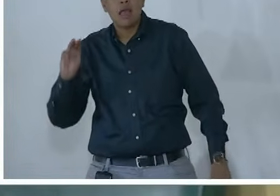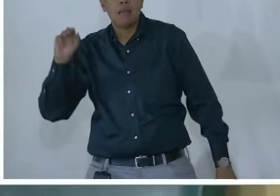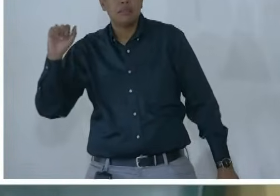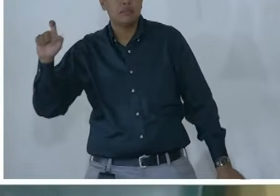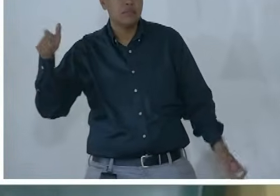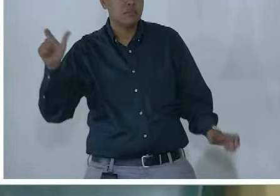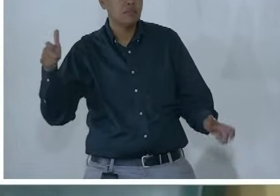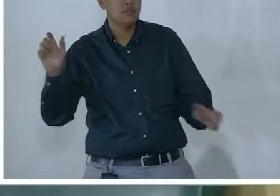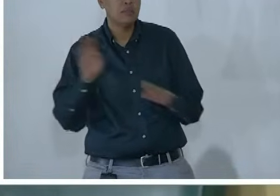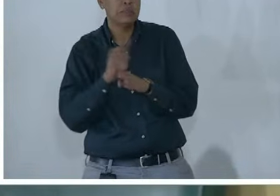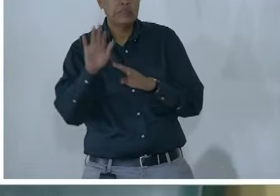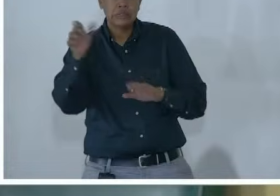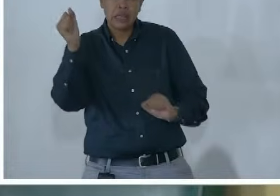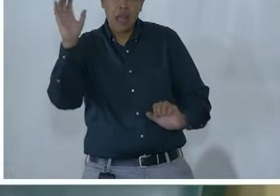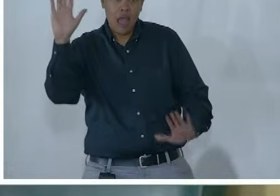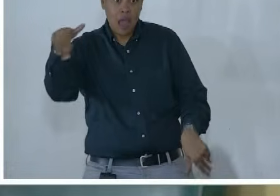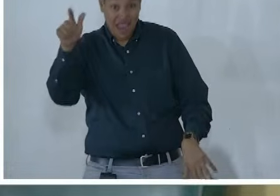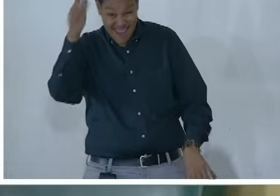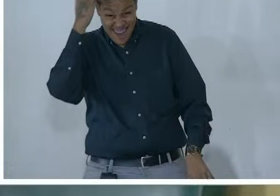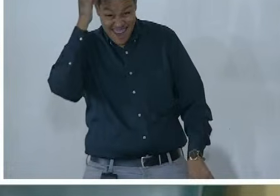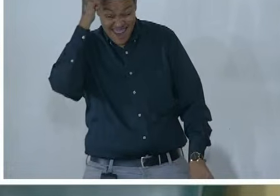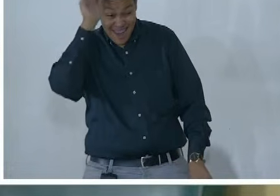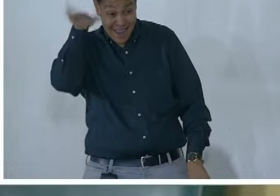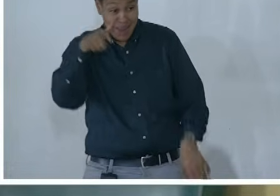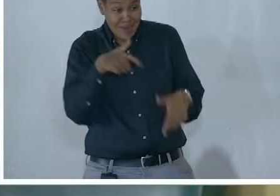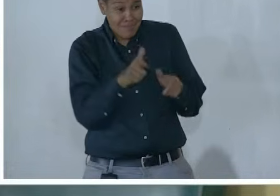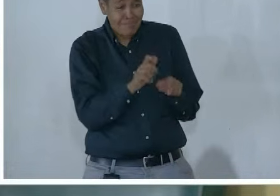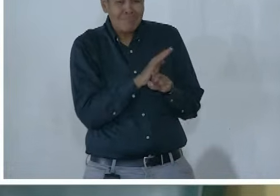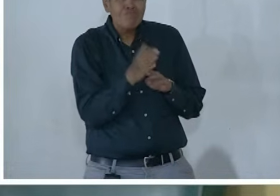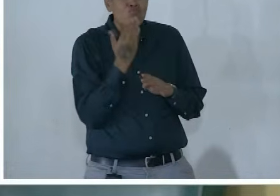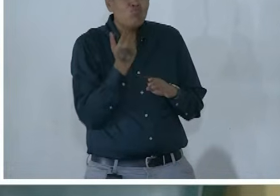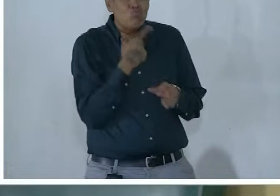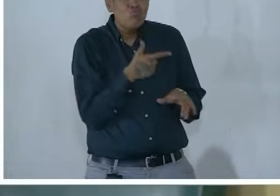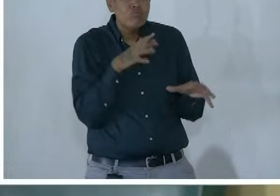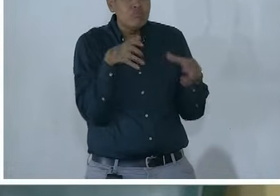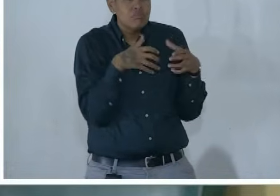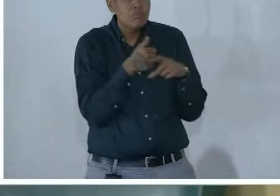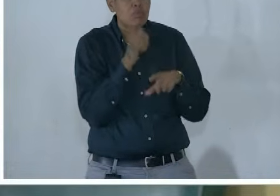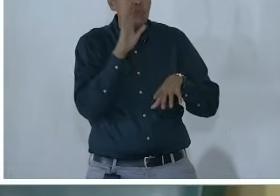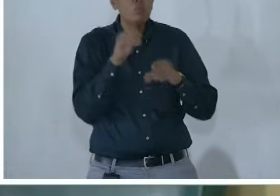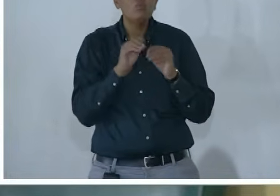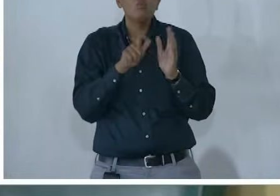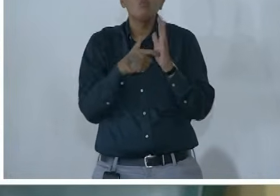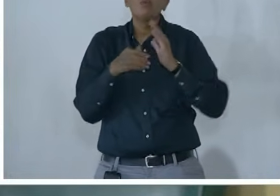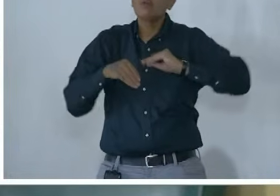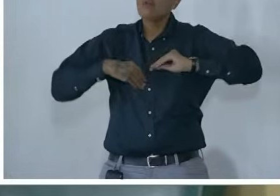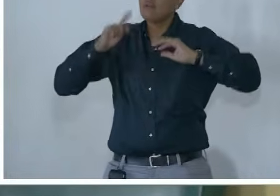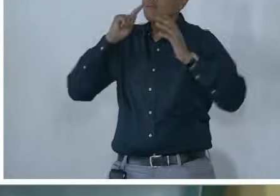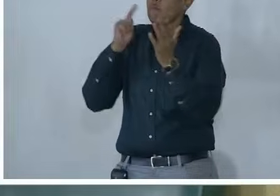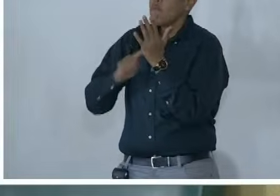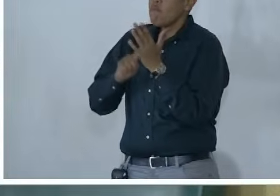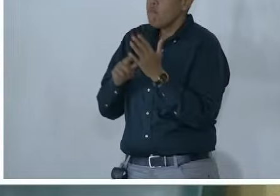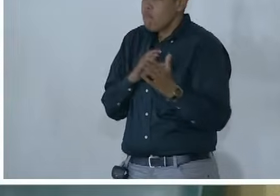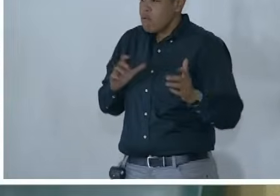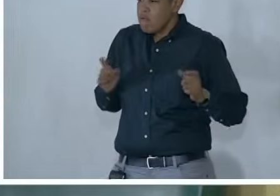MSMEs. Madam Speaker, micro-market entities will be required to have an audit